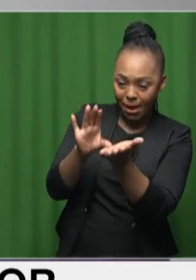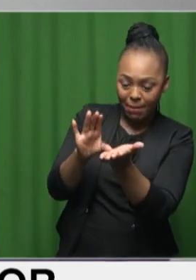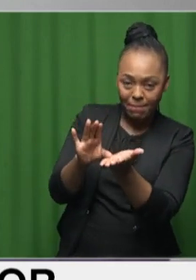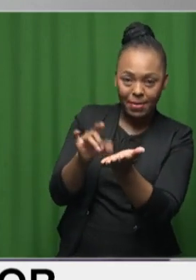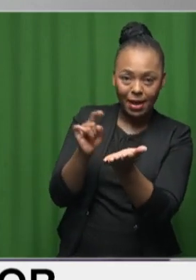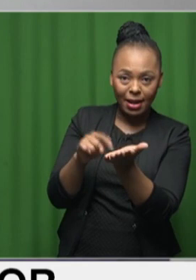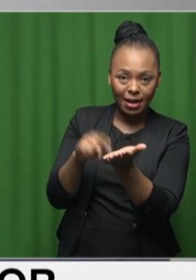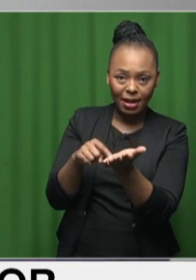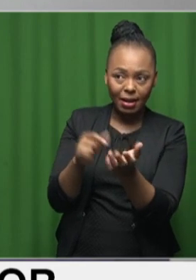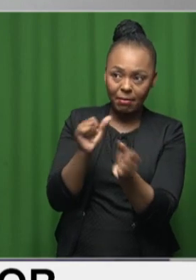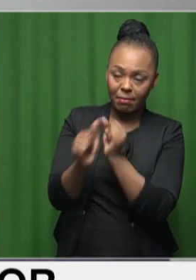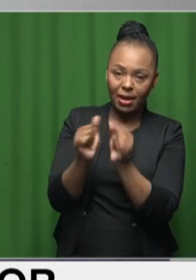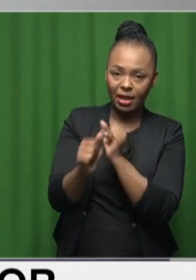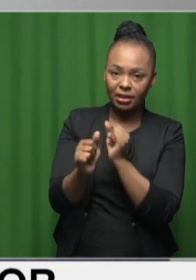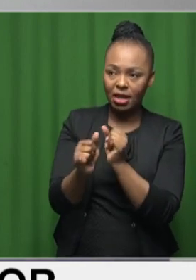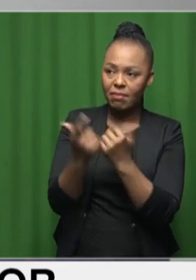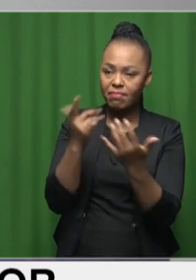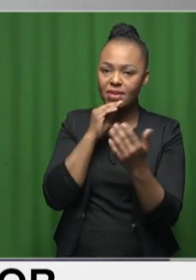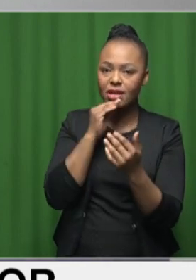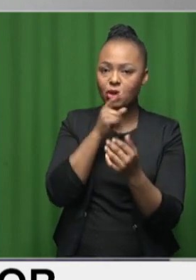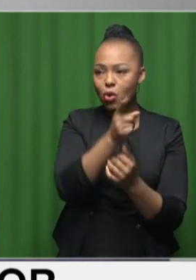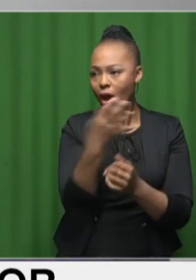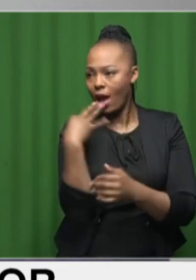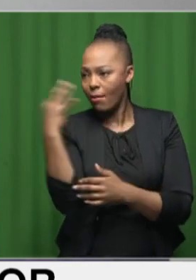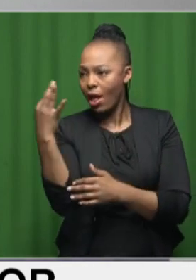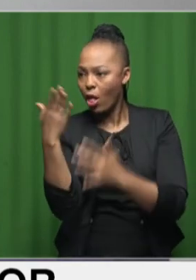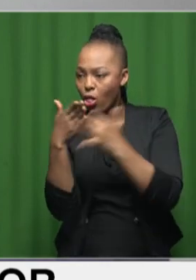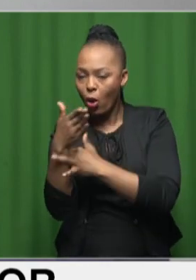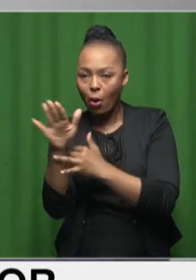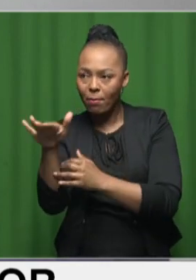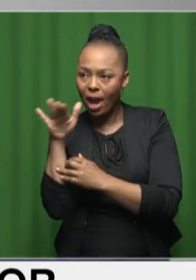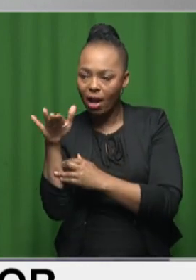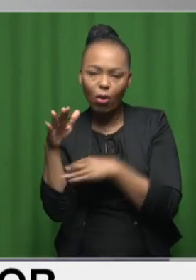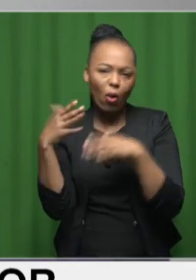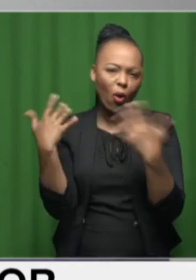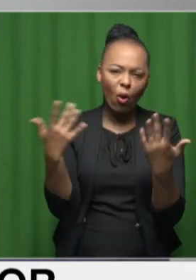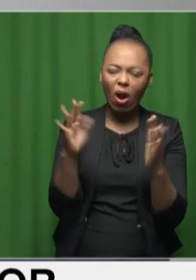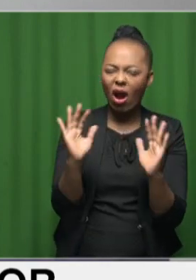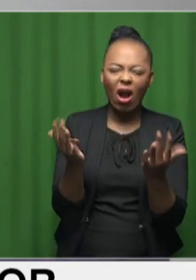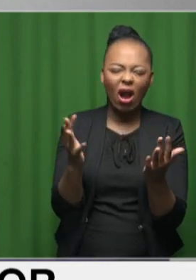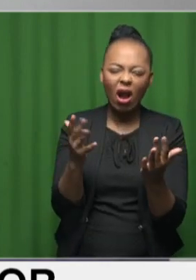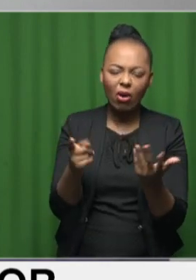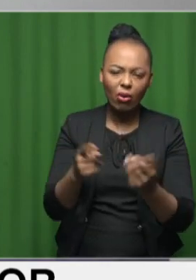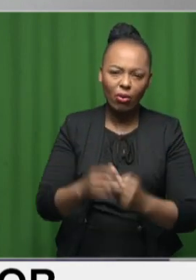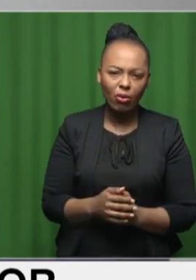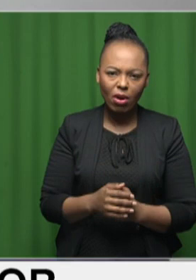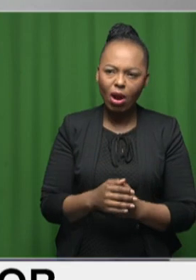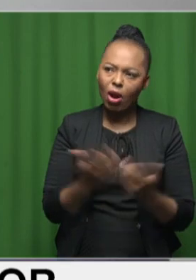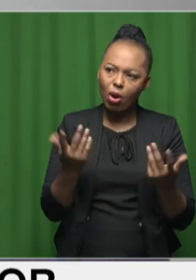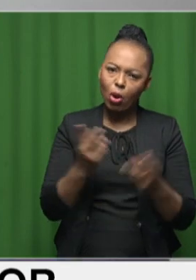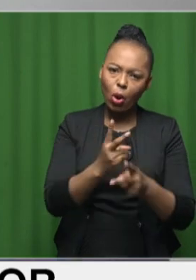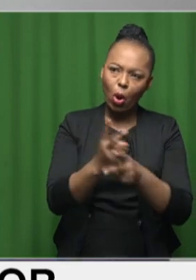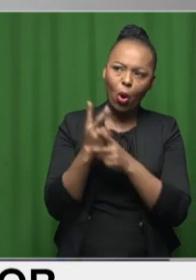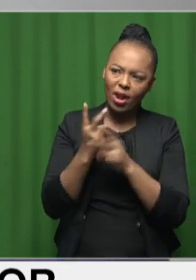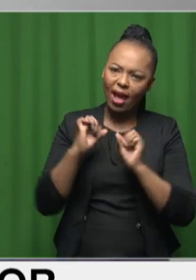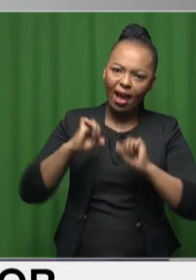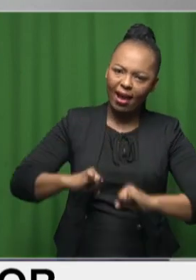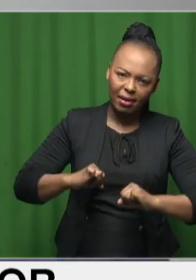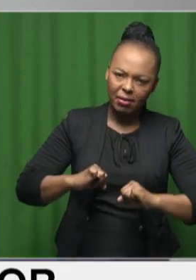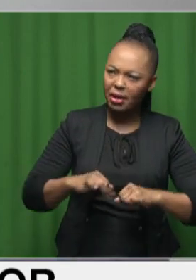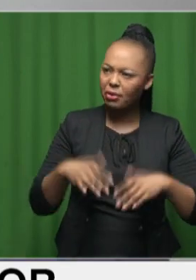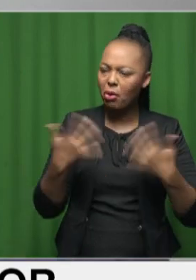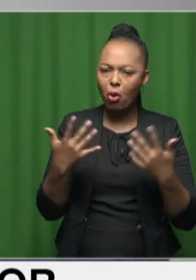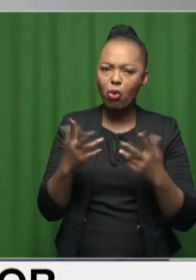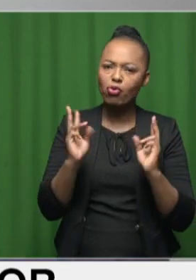priced than going via a bank? Obviously, you talk to the 1.5, but the rest of it, is that a better loan agreement as opposed to going the